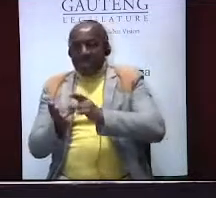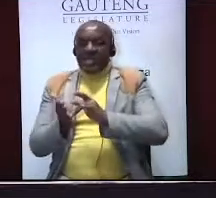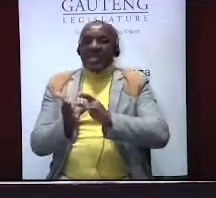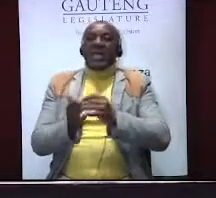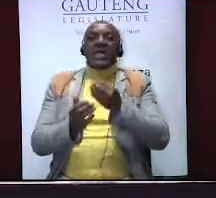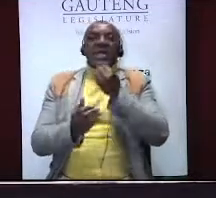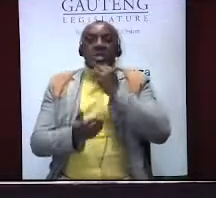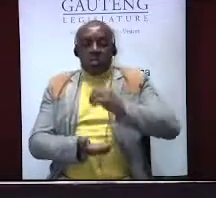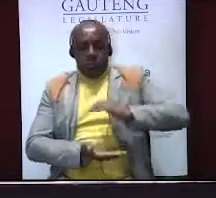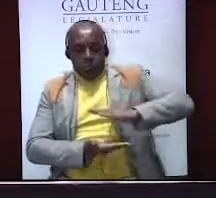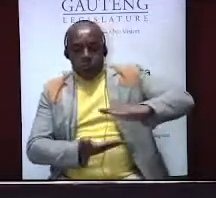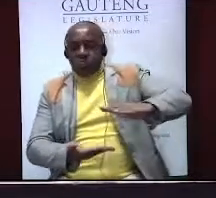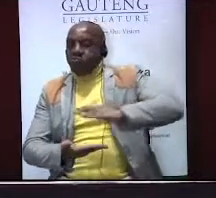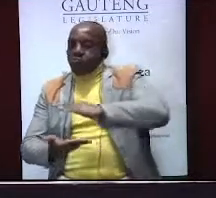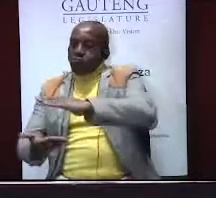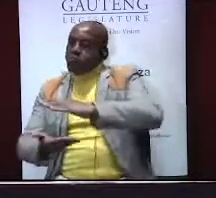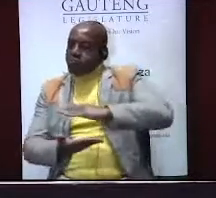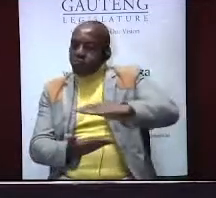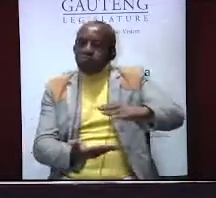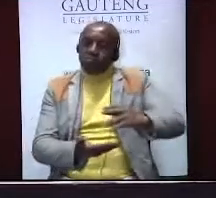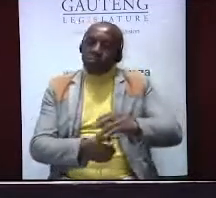relief specifically.